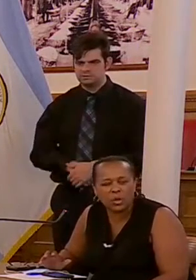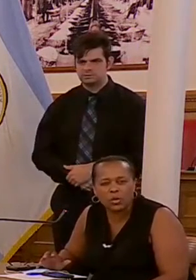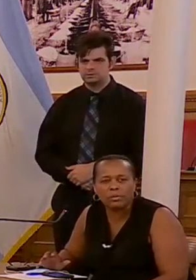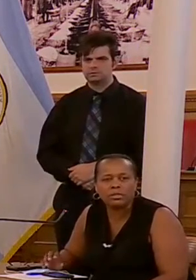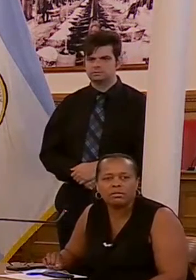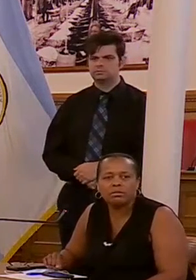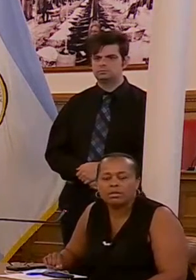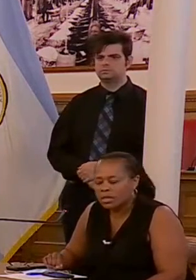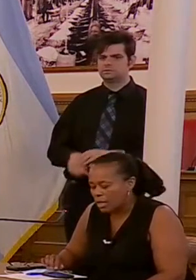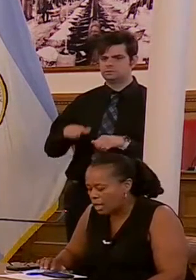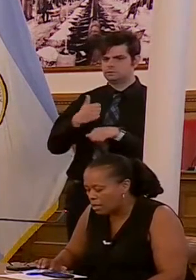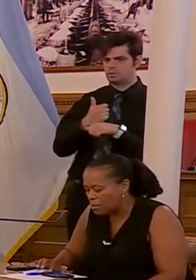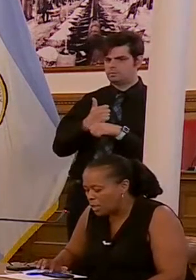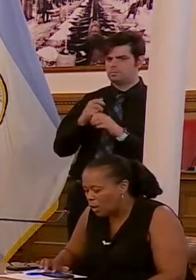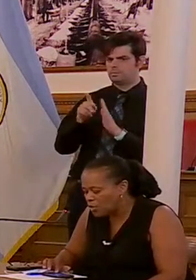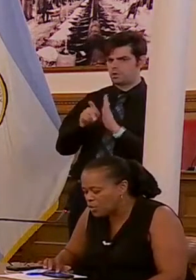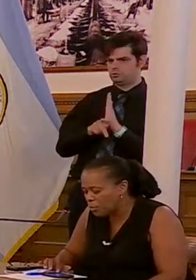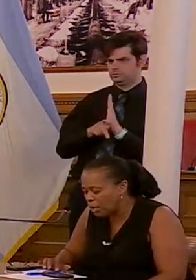that type of equipment.